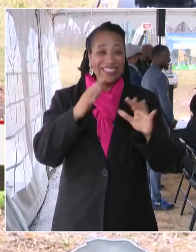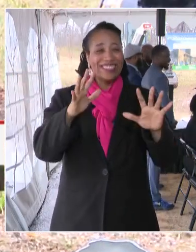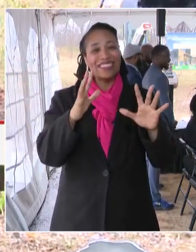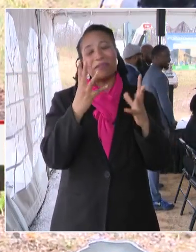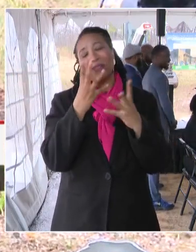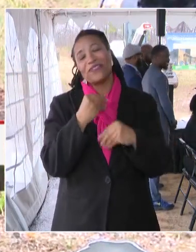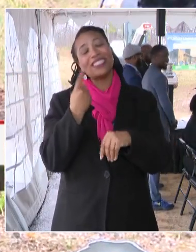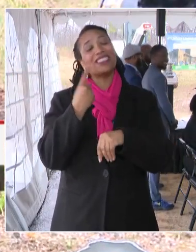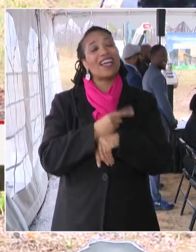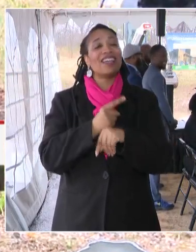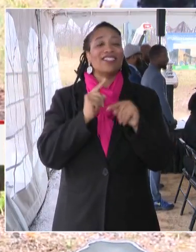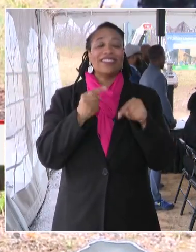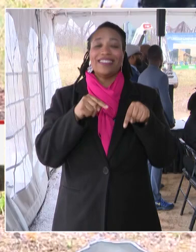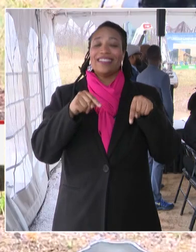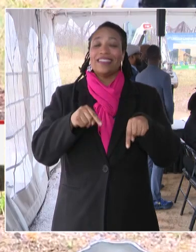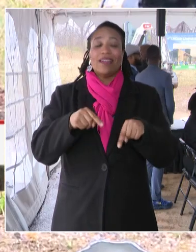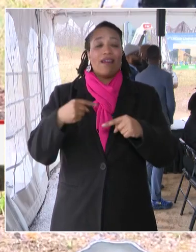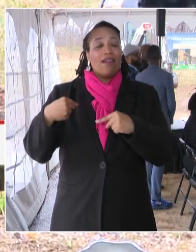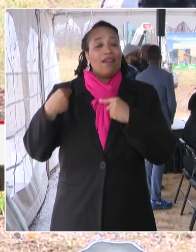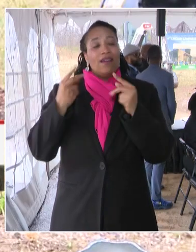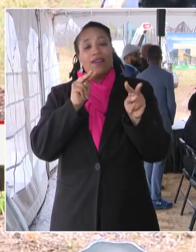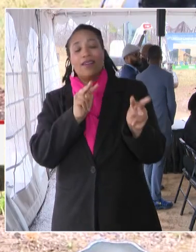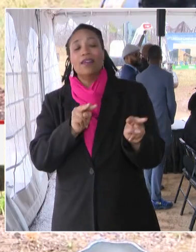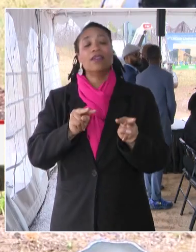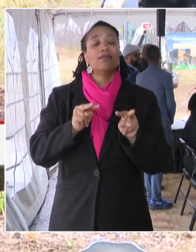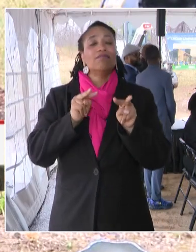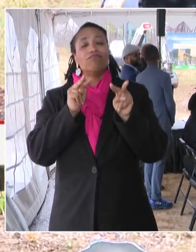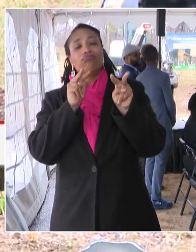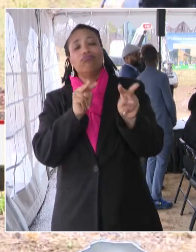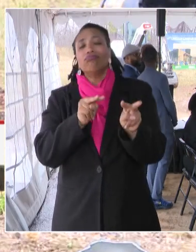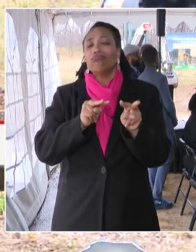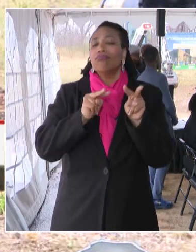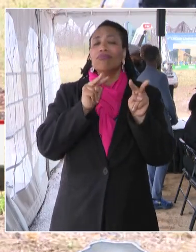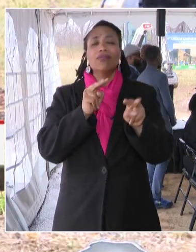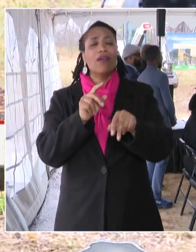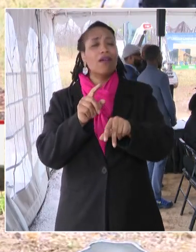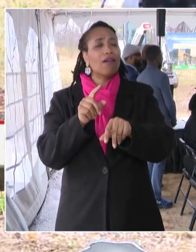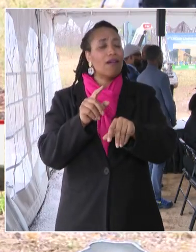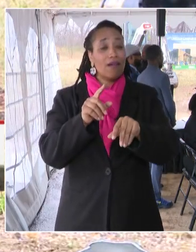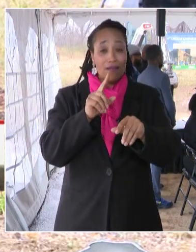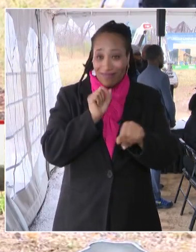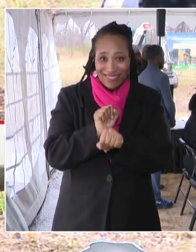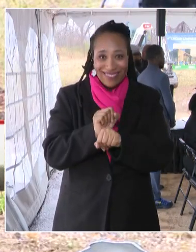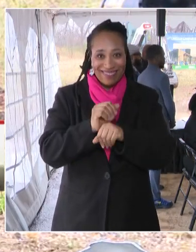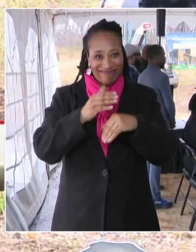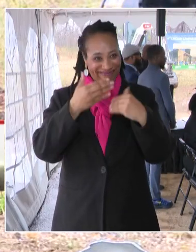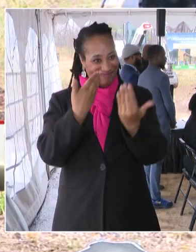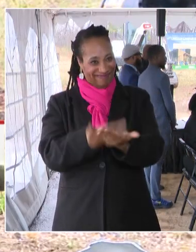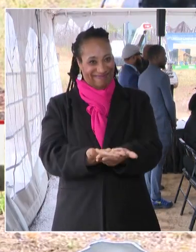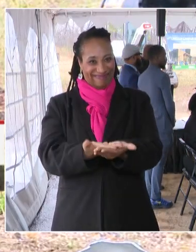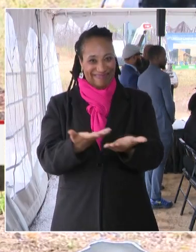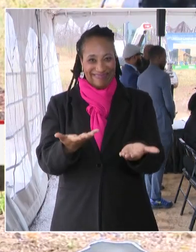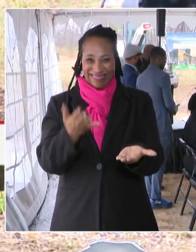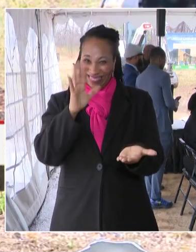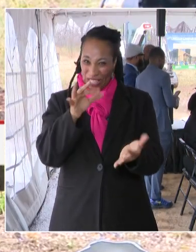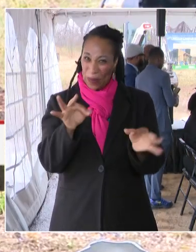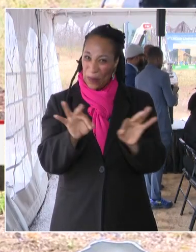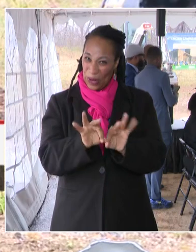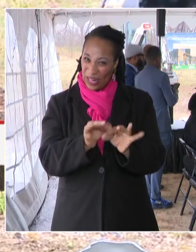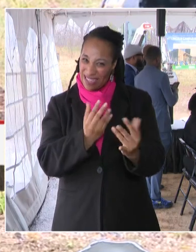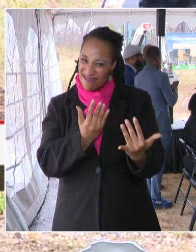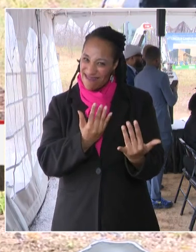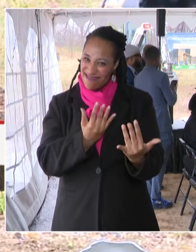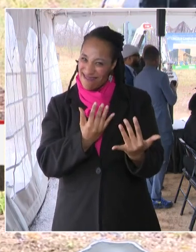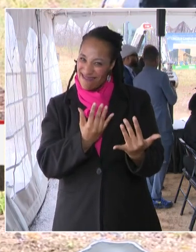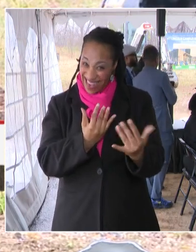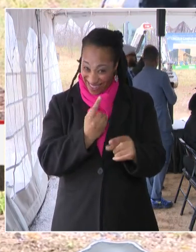long time coming, but it is well worth the wait. It feels good to be here in Fort